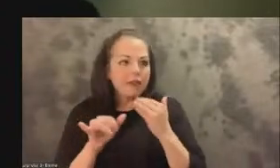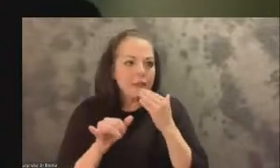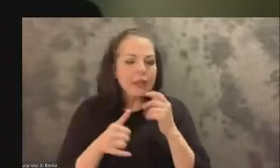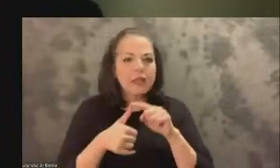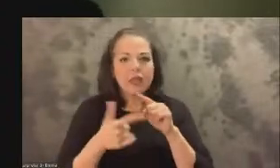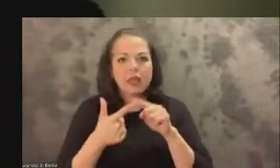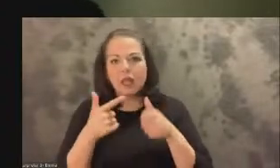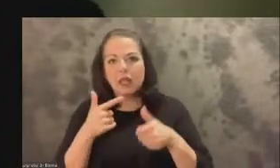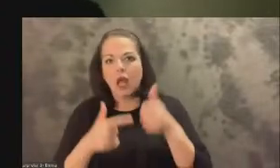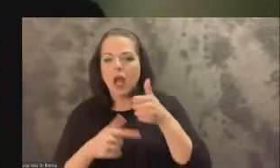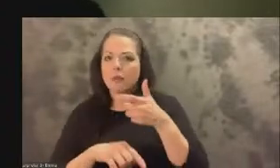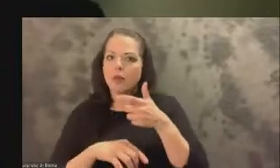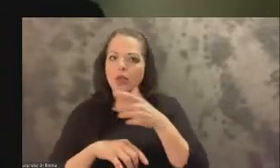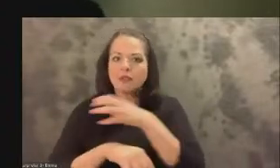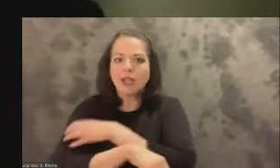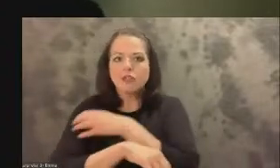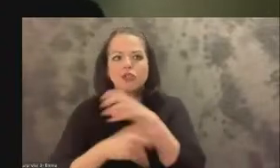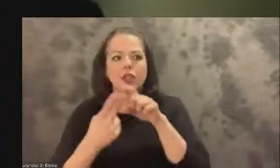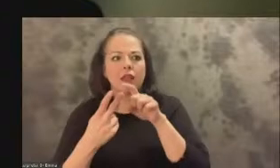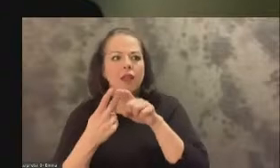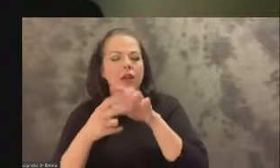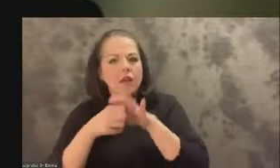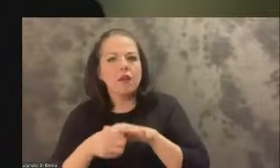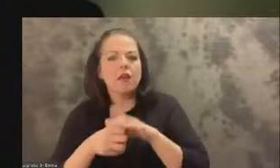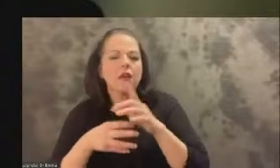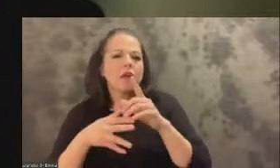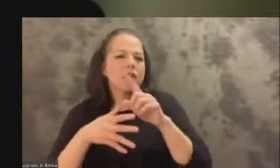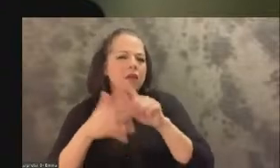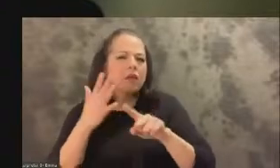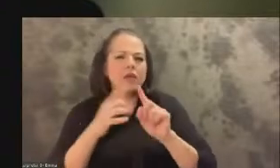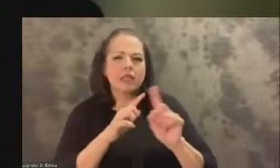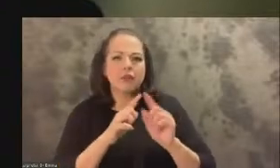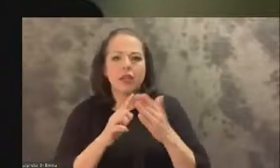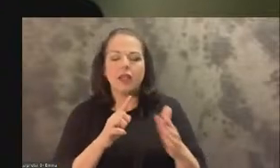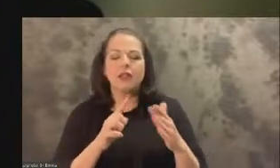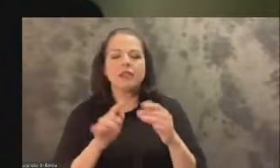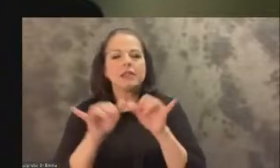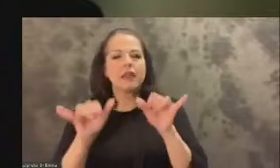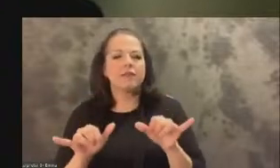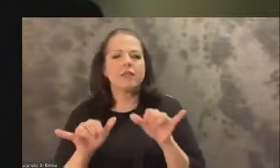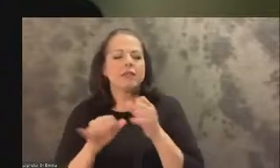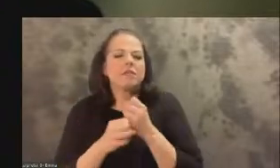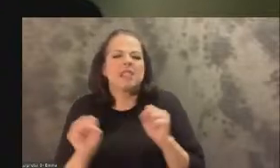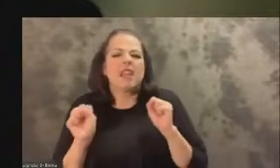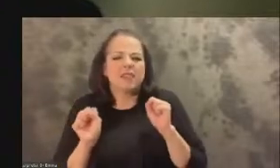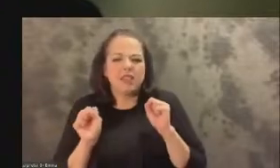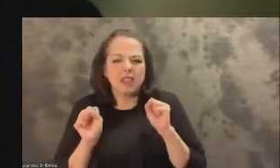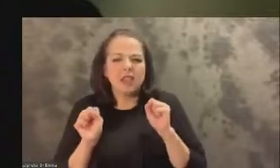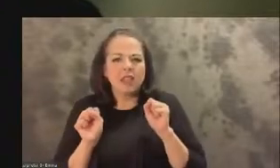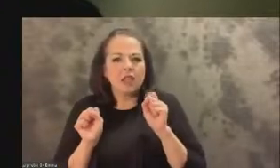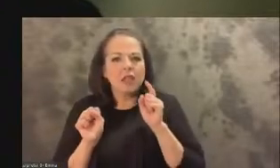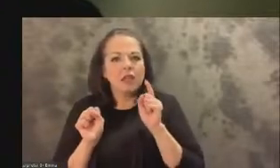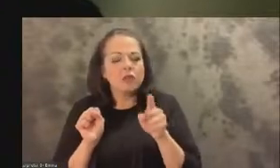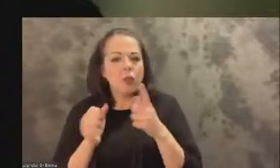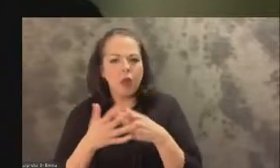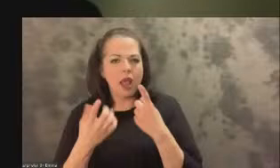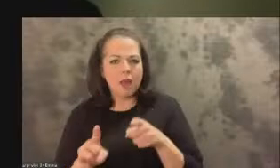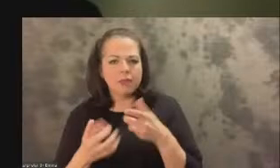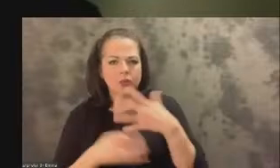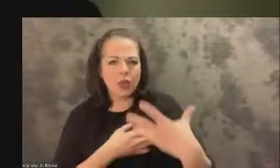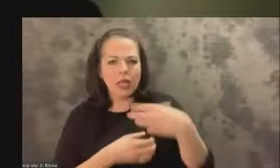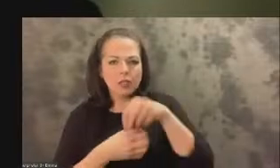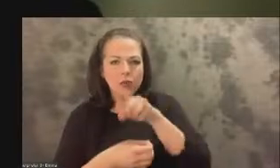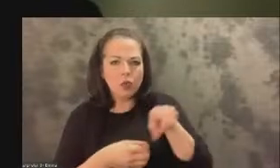care, all the health systems that we think are, safety net health systems. What happens to engagement with those for these people